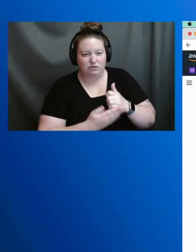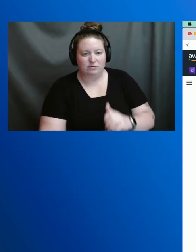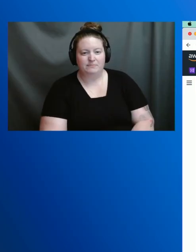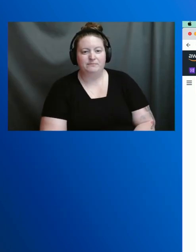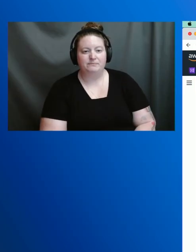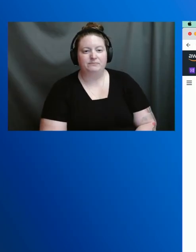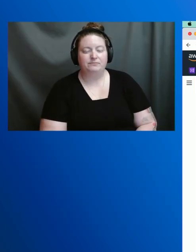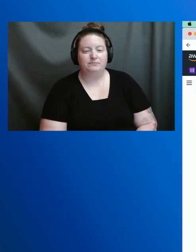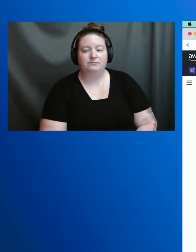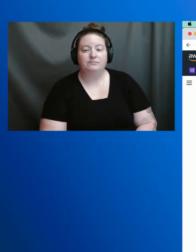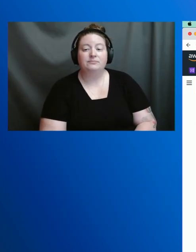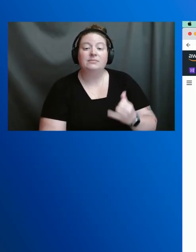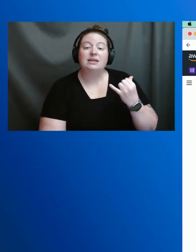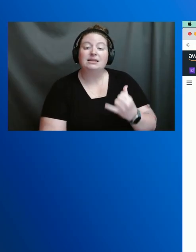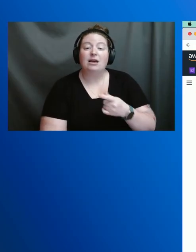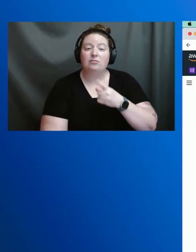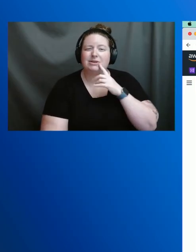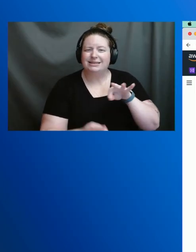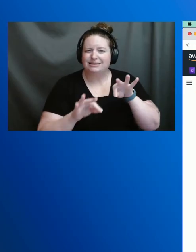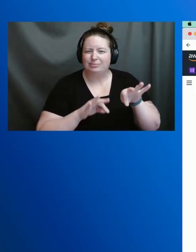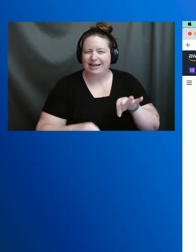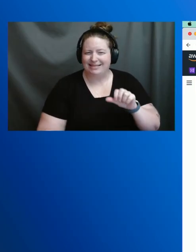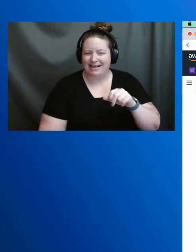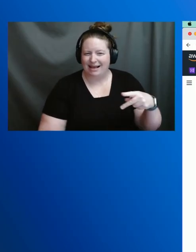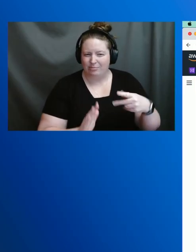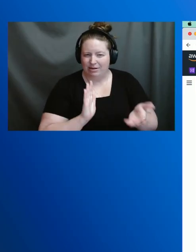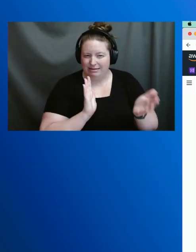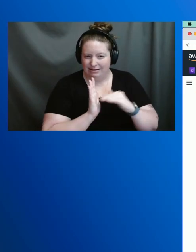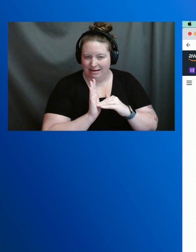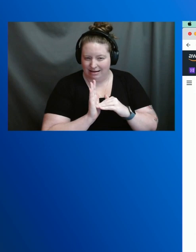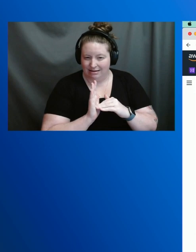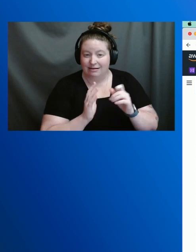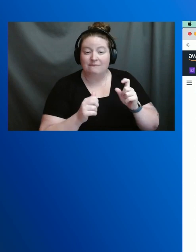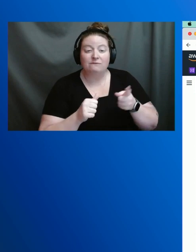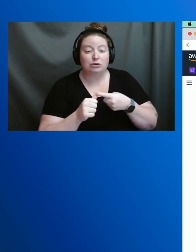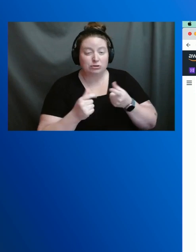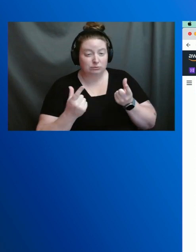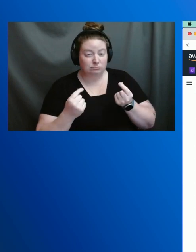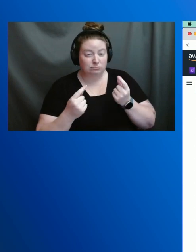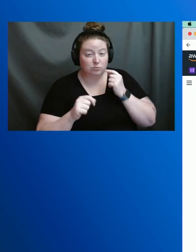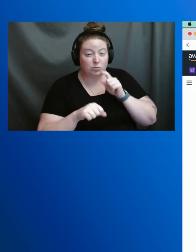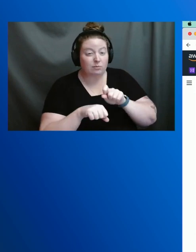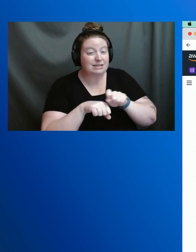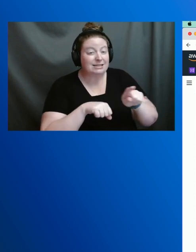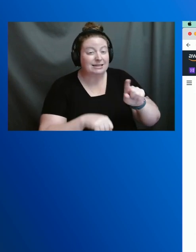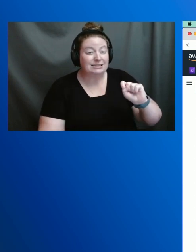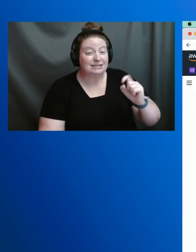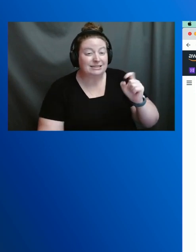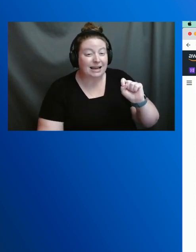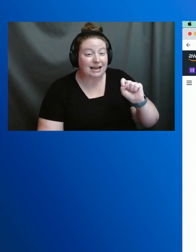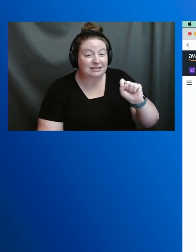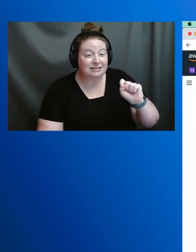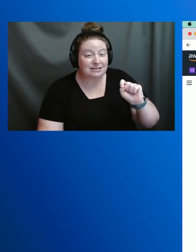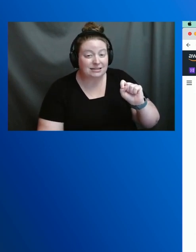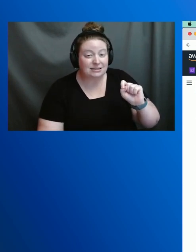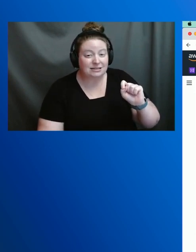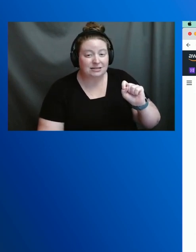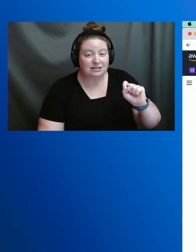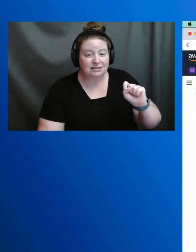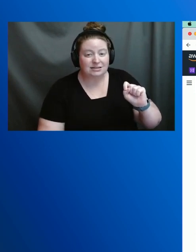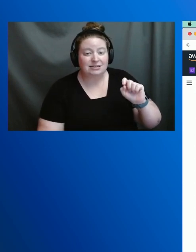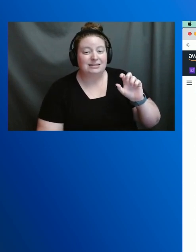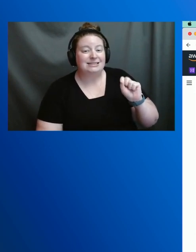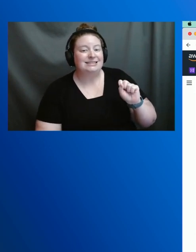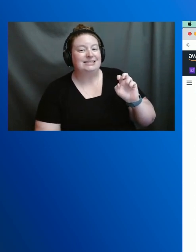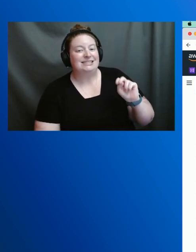Now, I'm going to explain the app again. So the first thing we're going to do is when we send in text, we're going to detect, and we'll actually type sentiment.